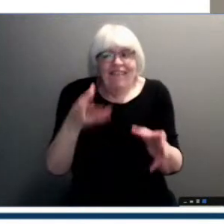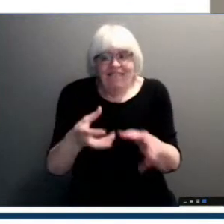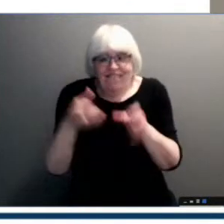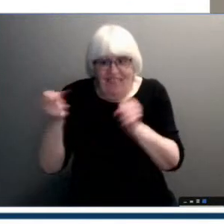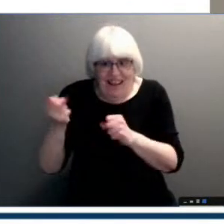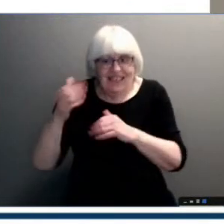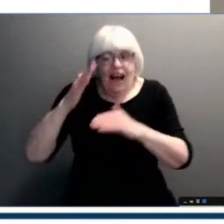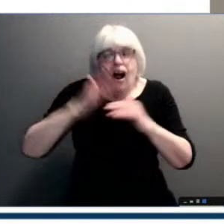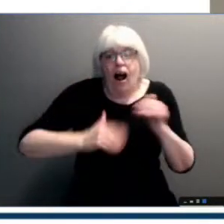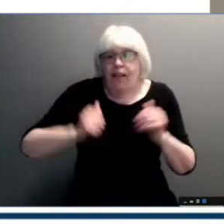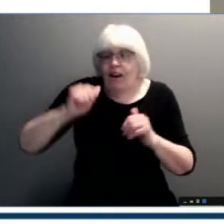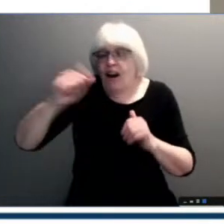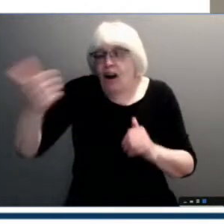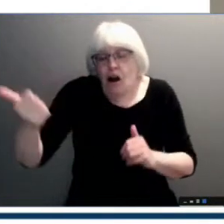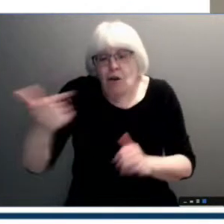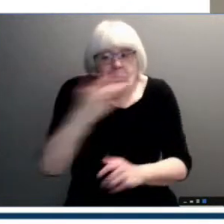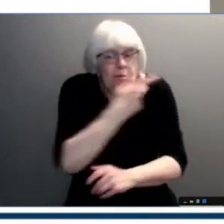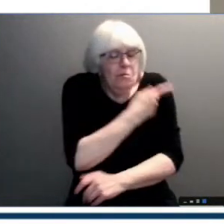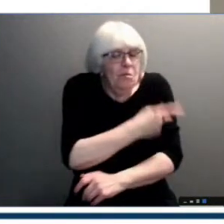you're eligible already.